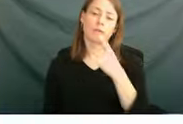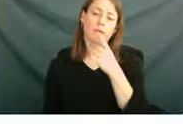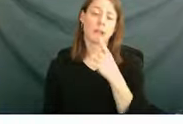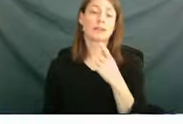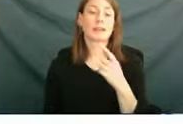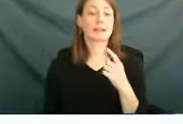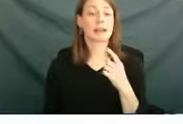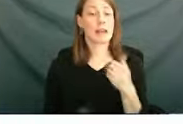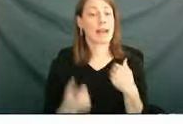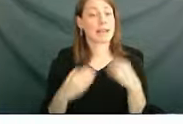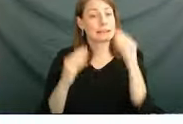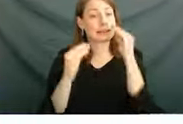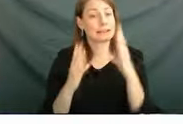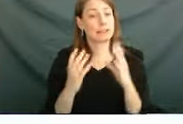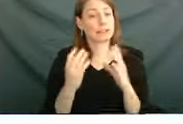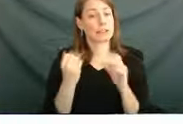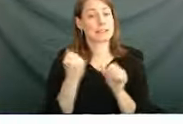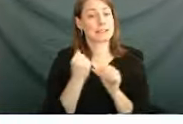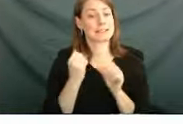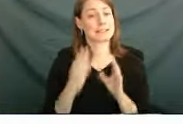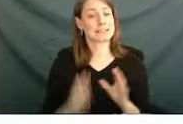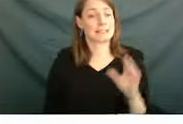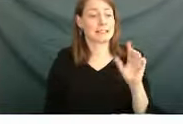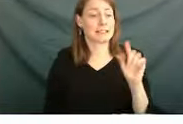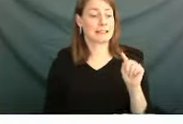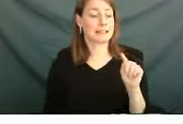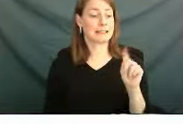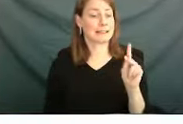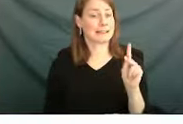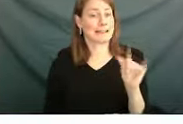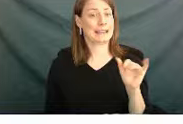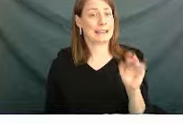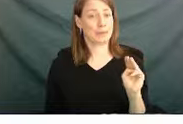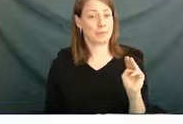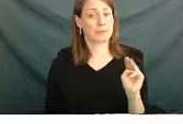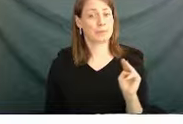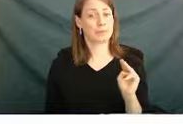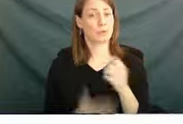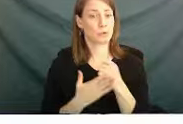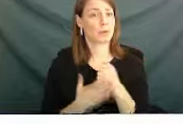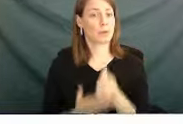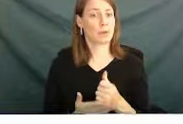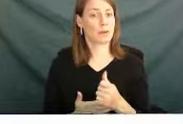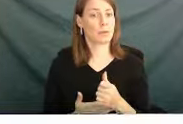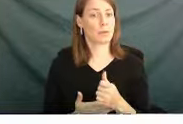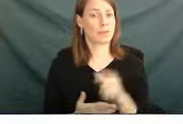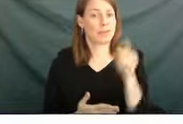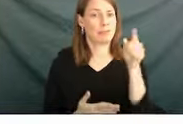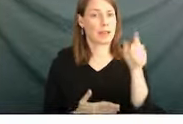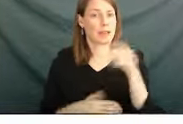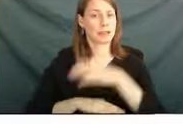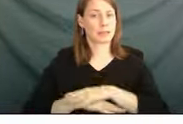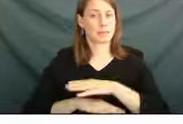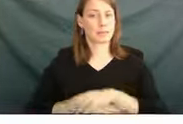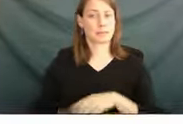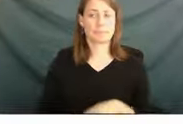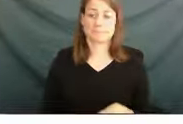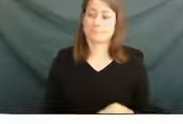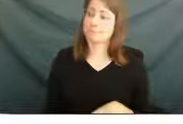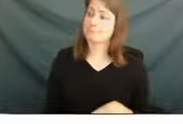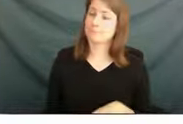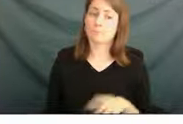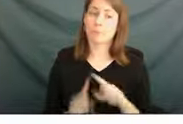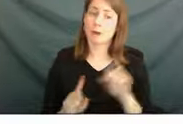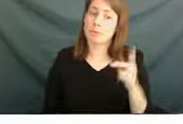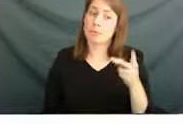Abigail? Now, let's look at the board, what we said in the discussion. Look at the board. We went over to that table, and